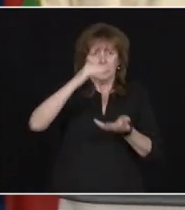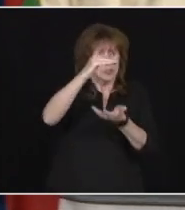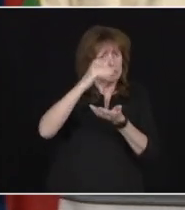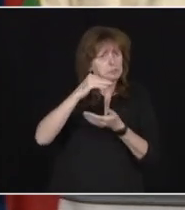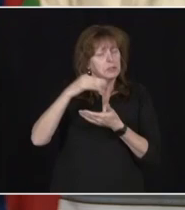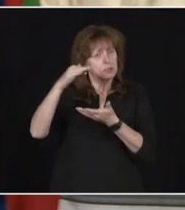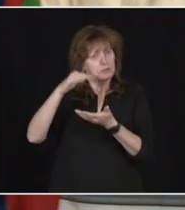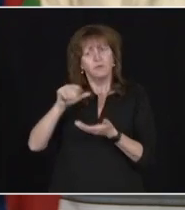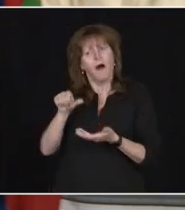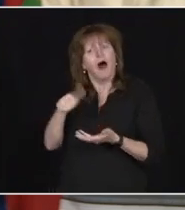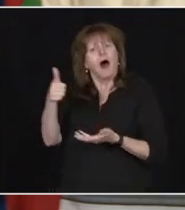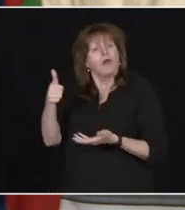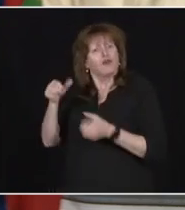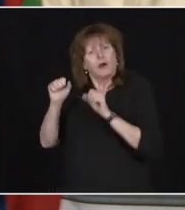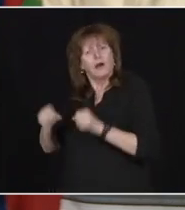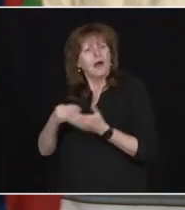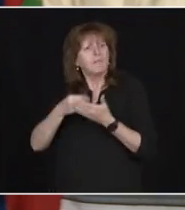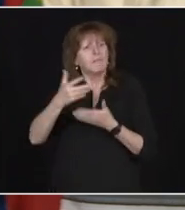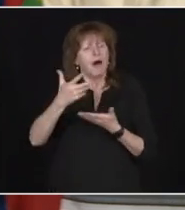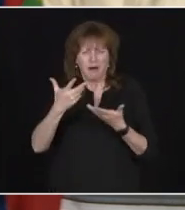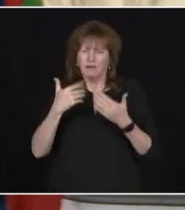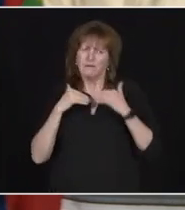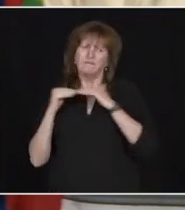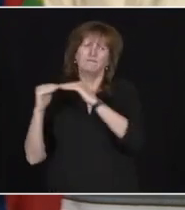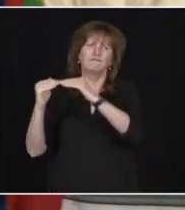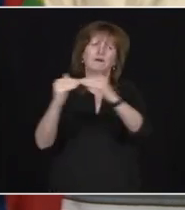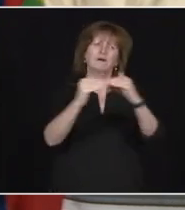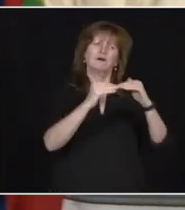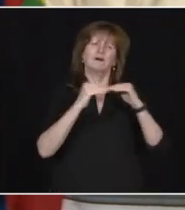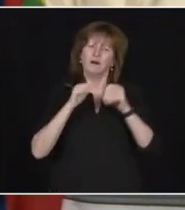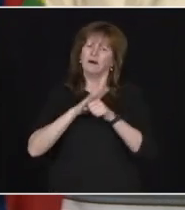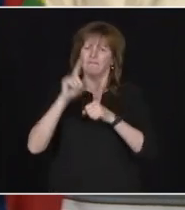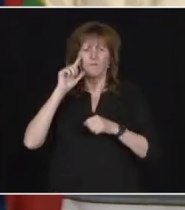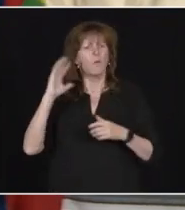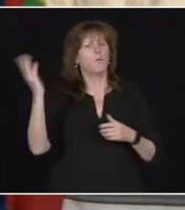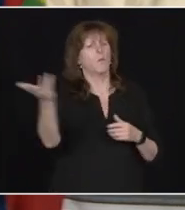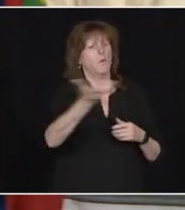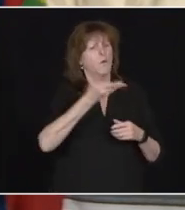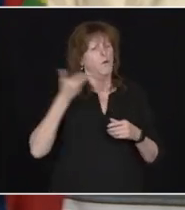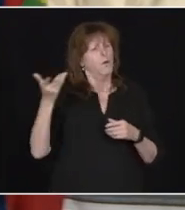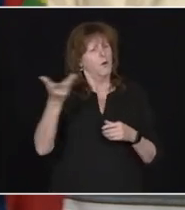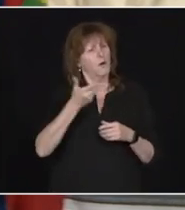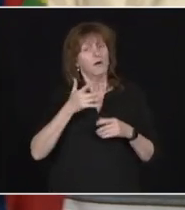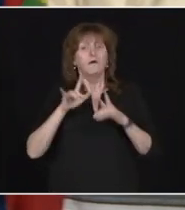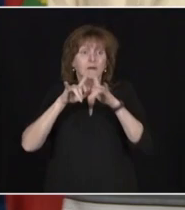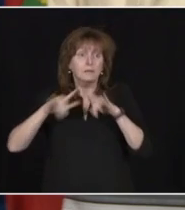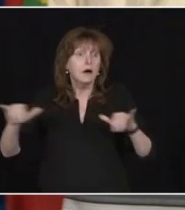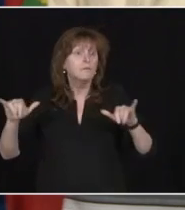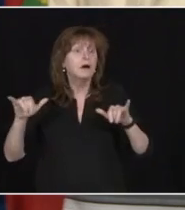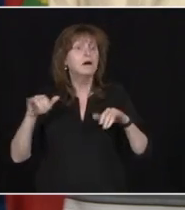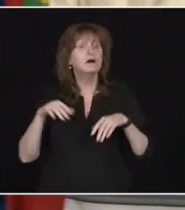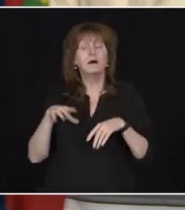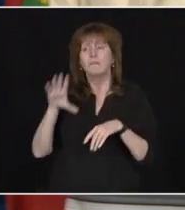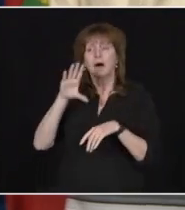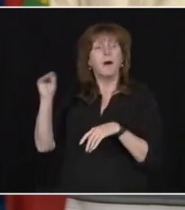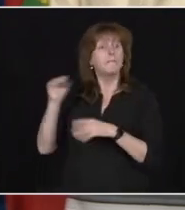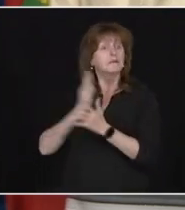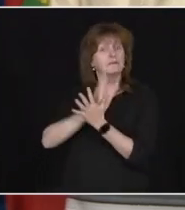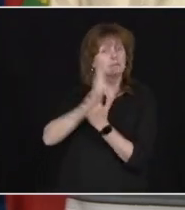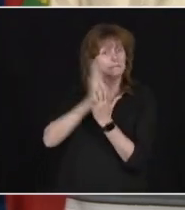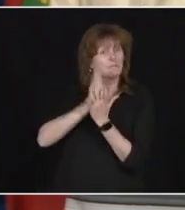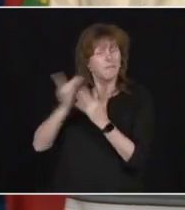to go around. And at the same time, the industry is working as quickly as they can to get more production